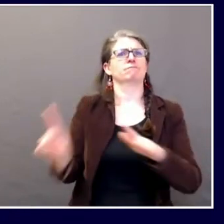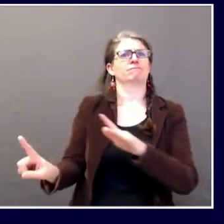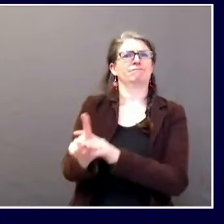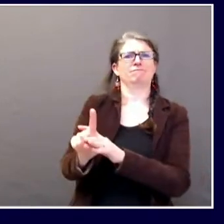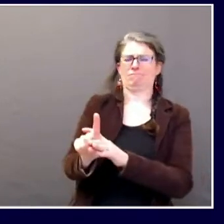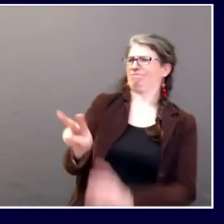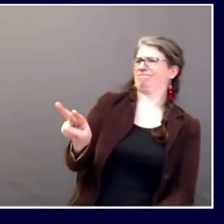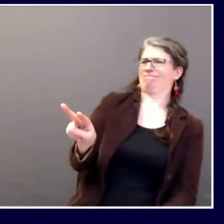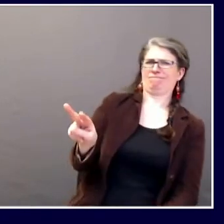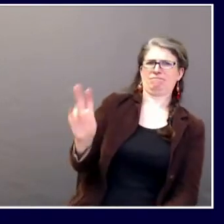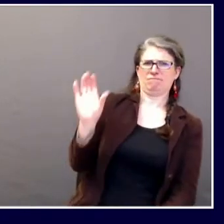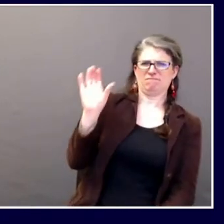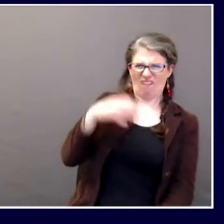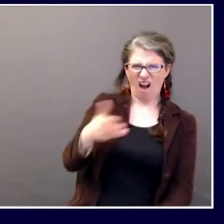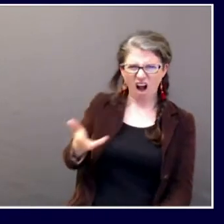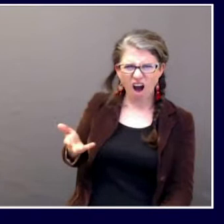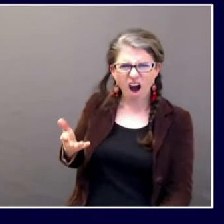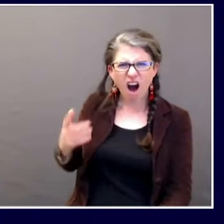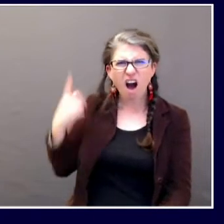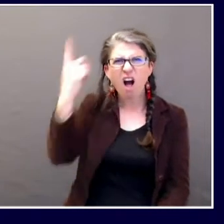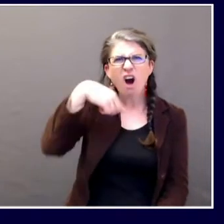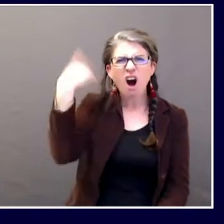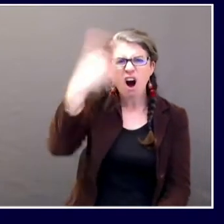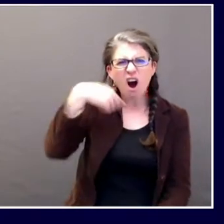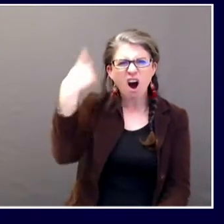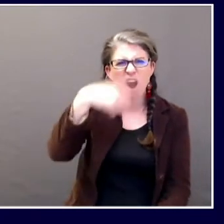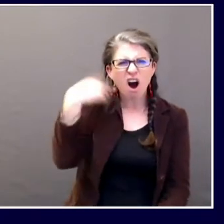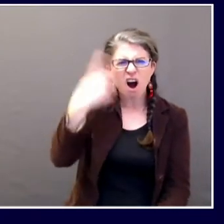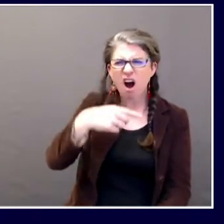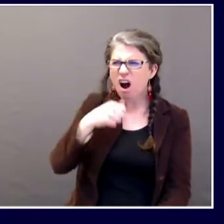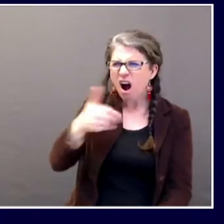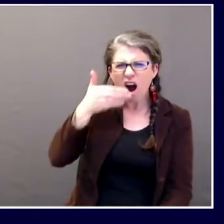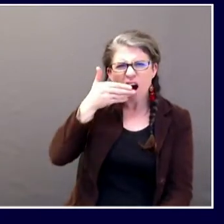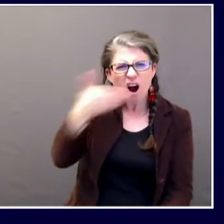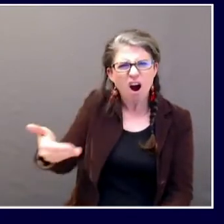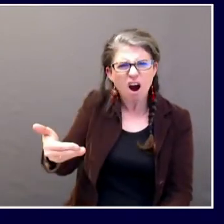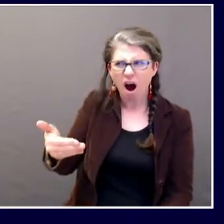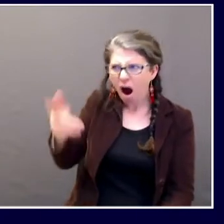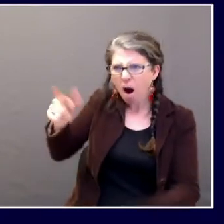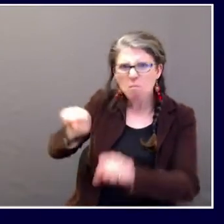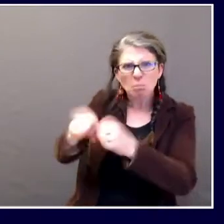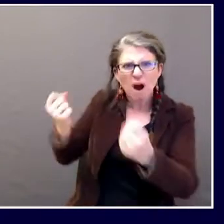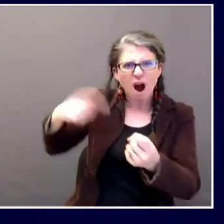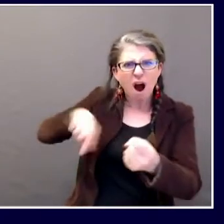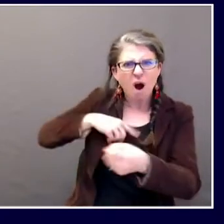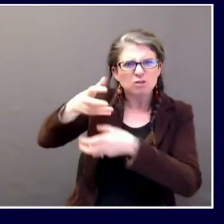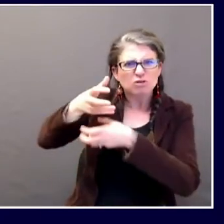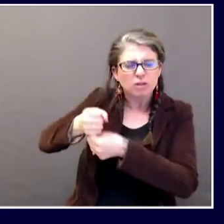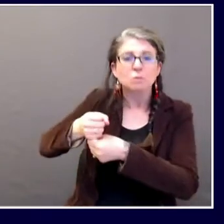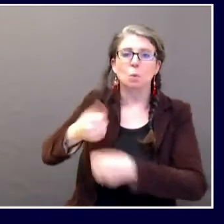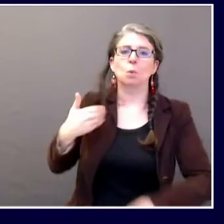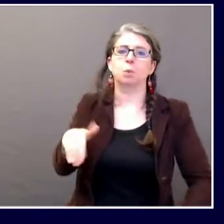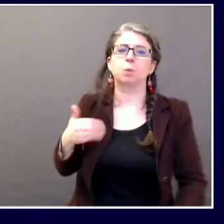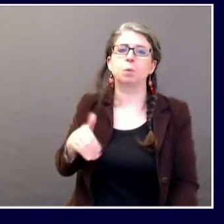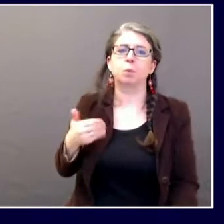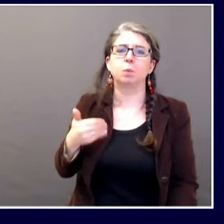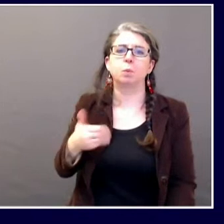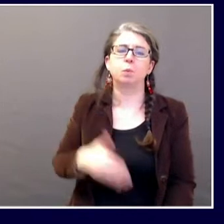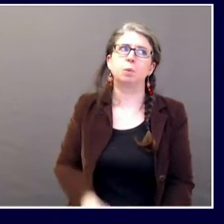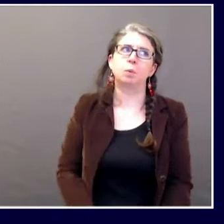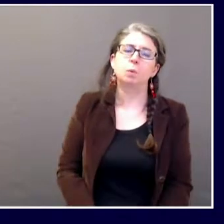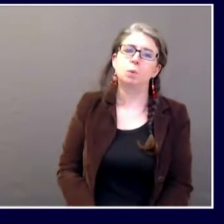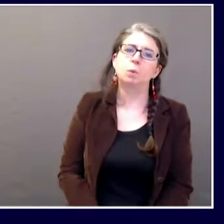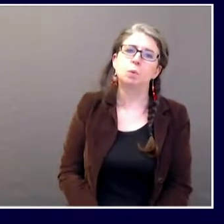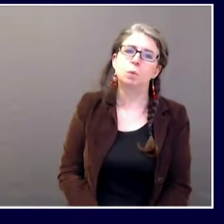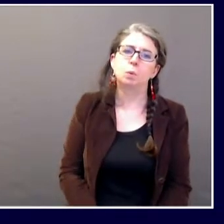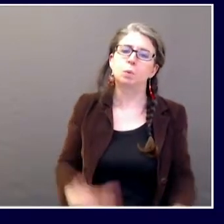statement about this. I would refer you to her words. Thank you. And one more just quick follow-up.